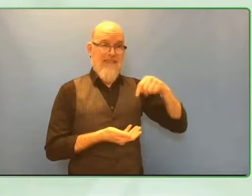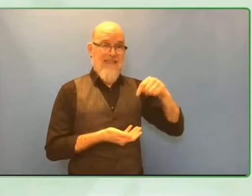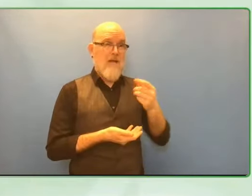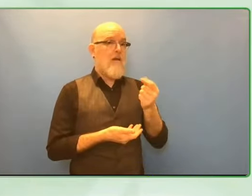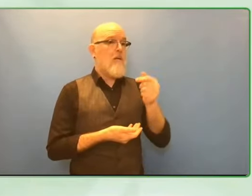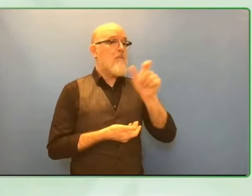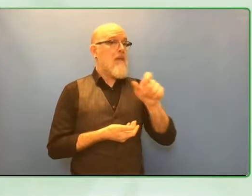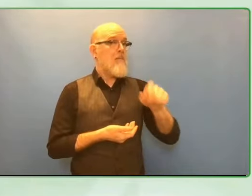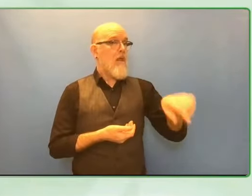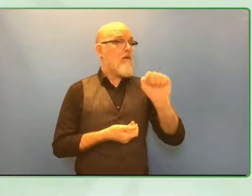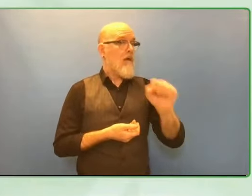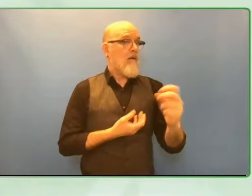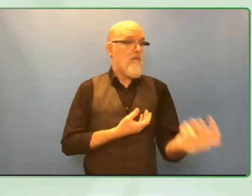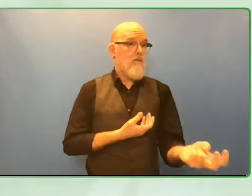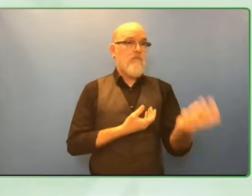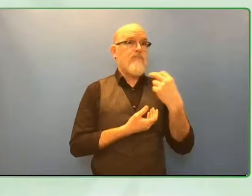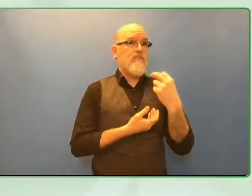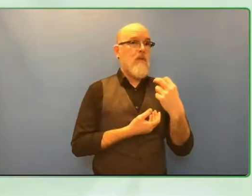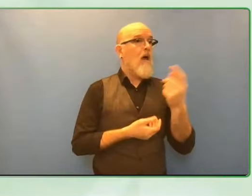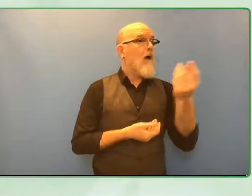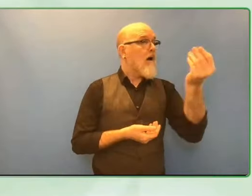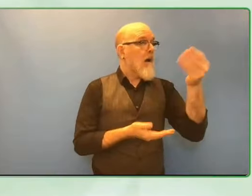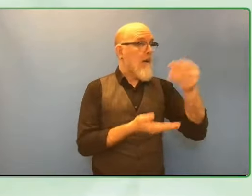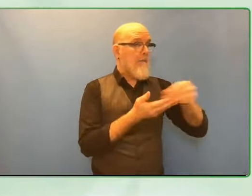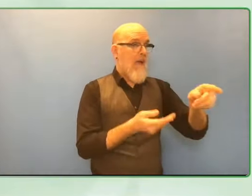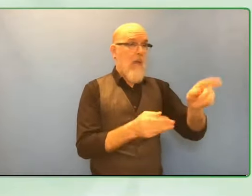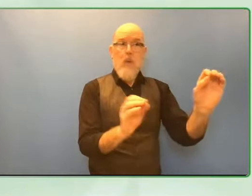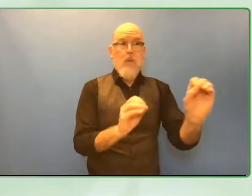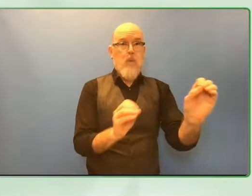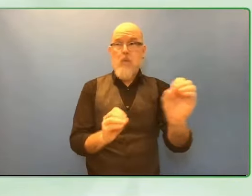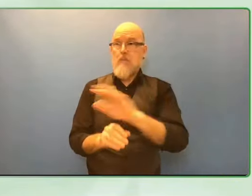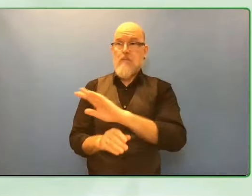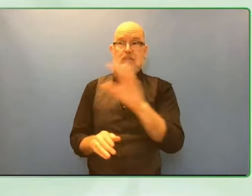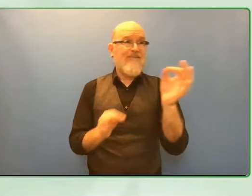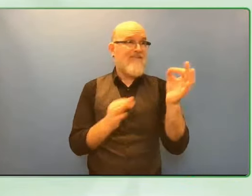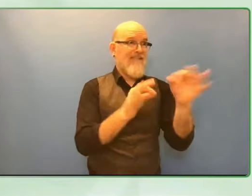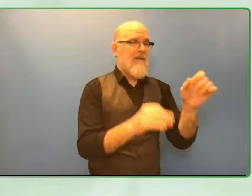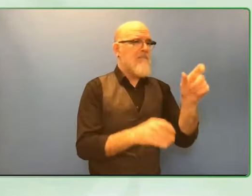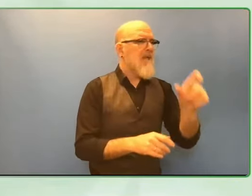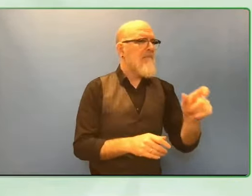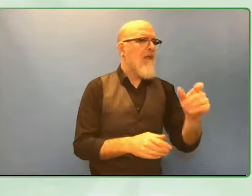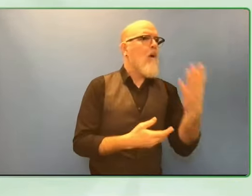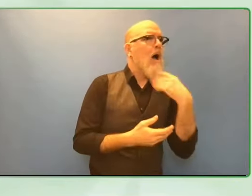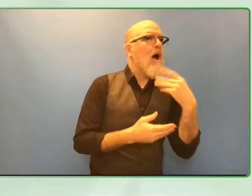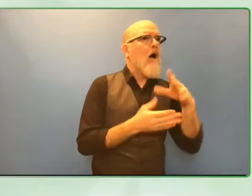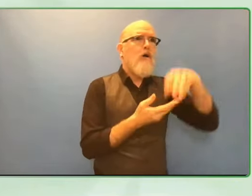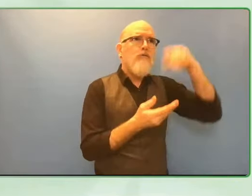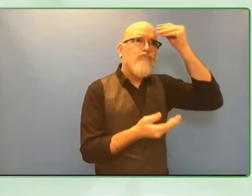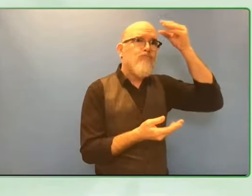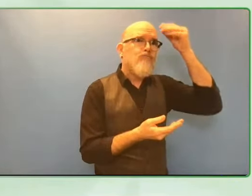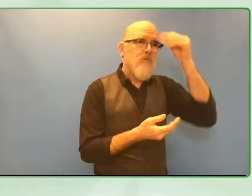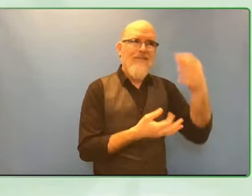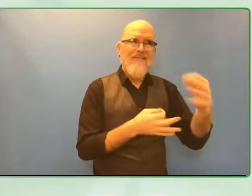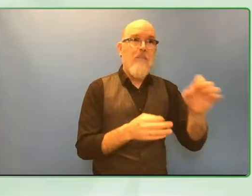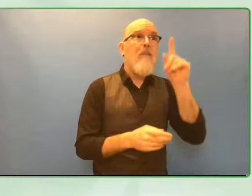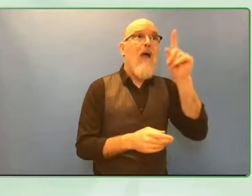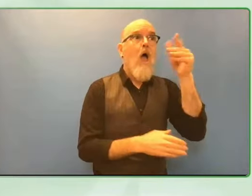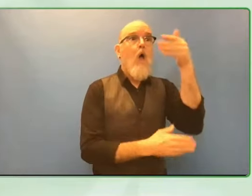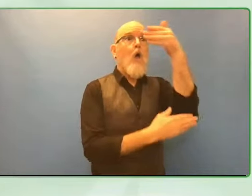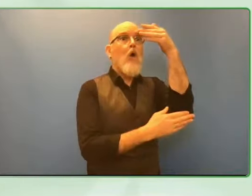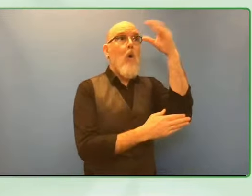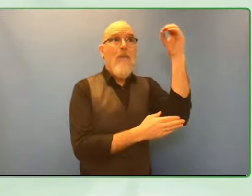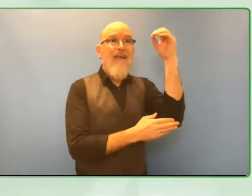for the companies providing the IT internship, it's only a minor one-time fee